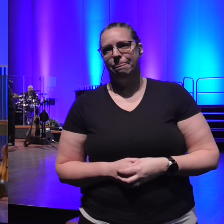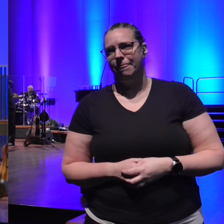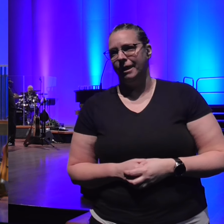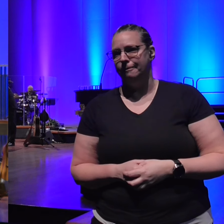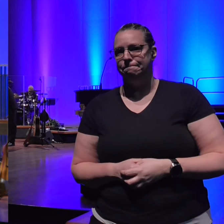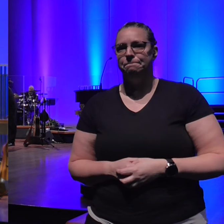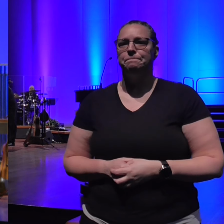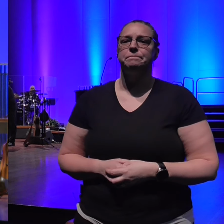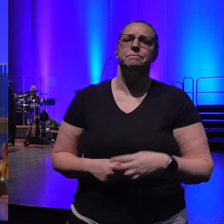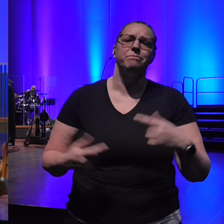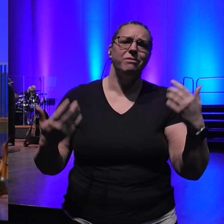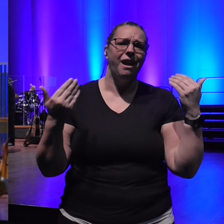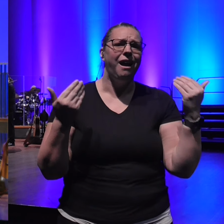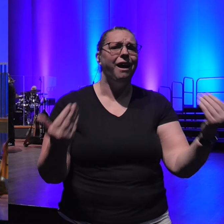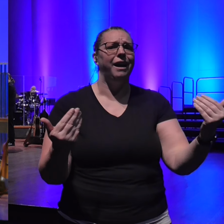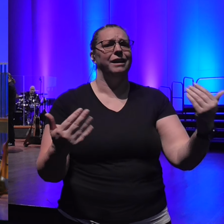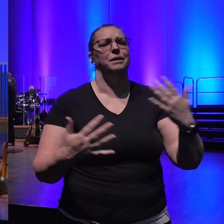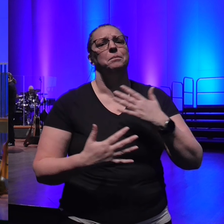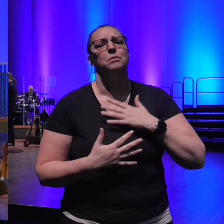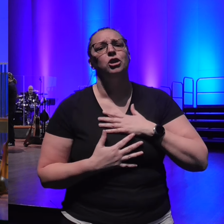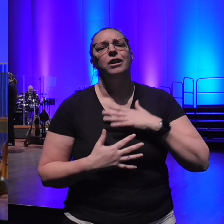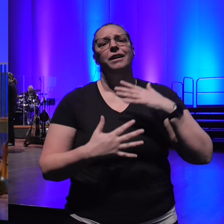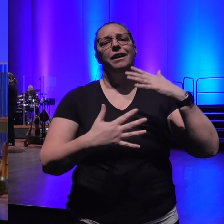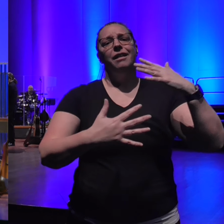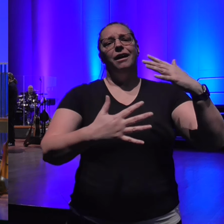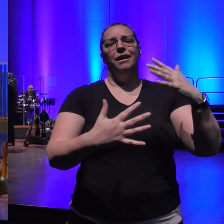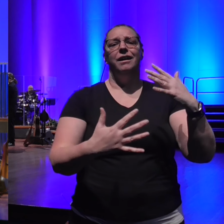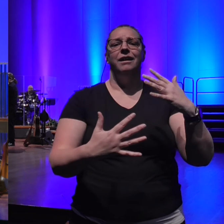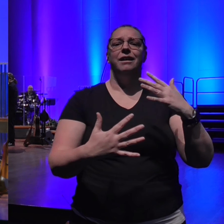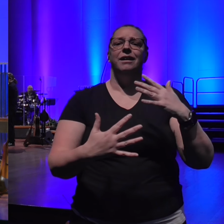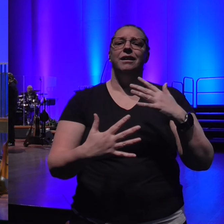And I breathe